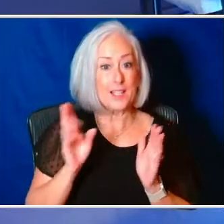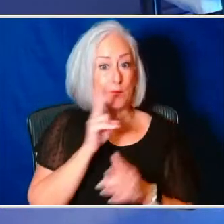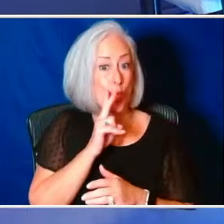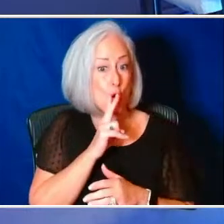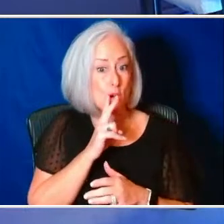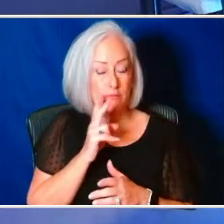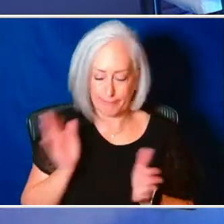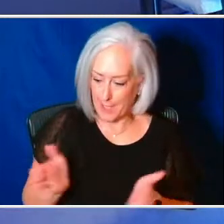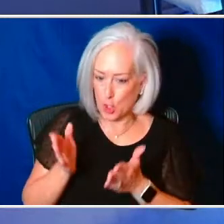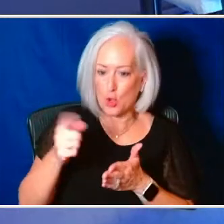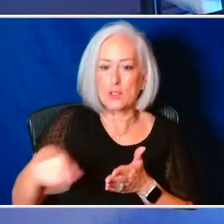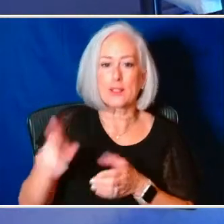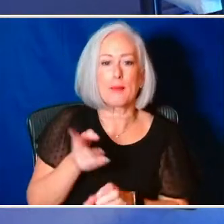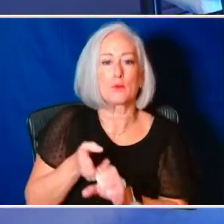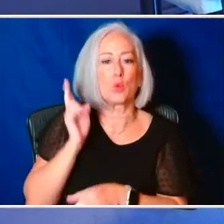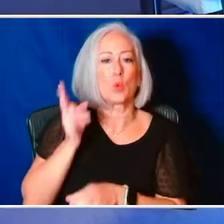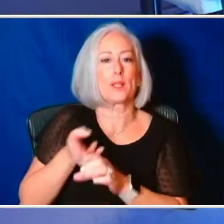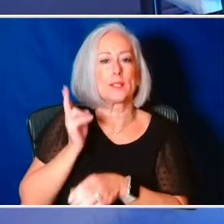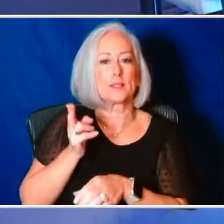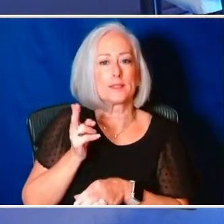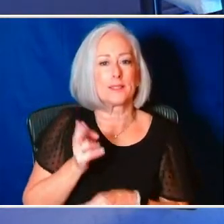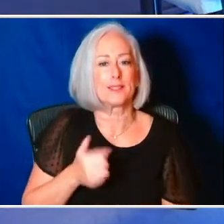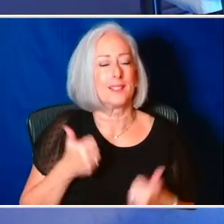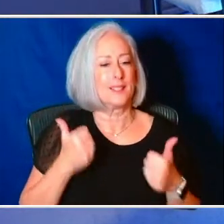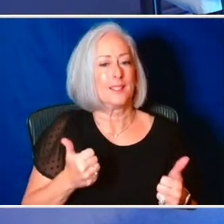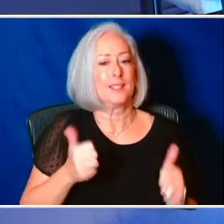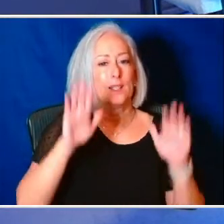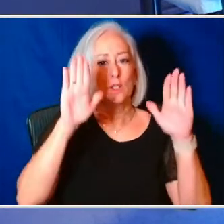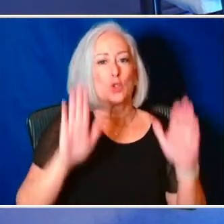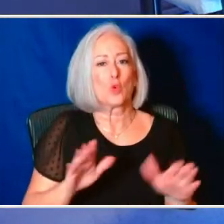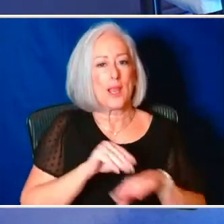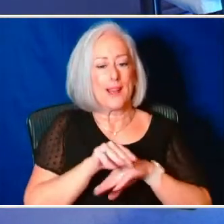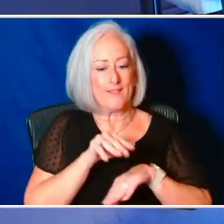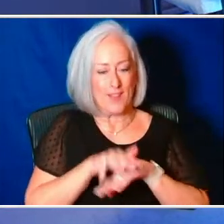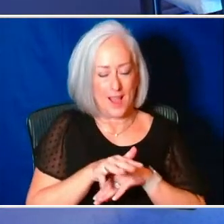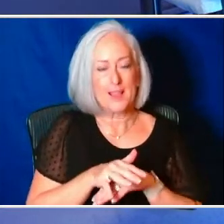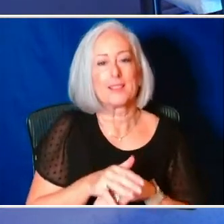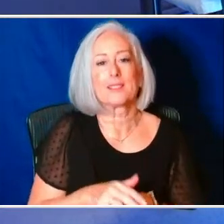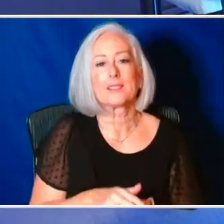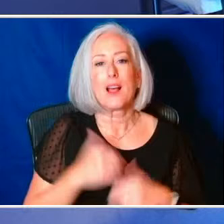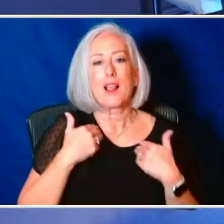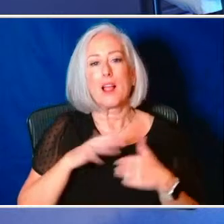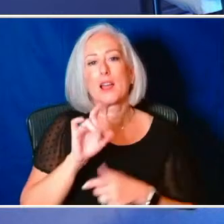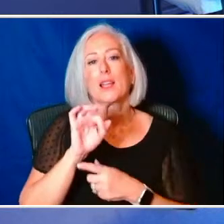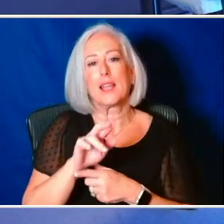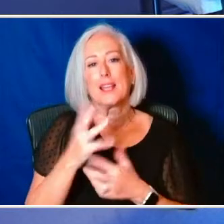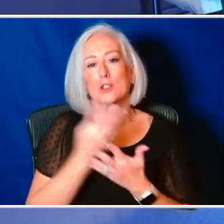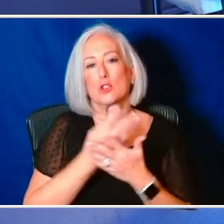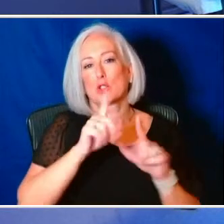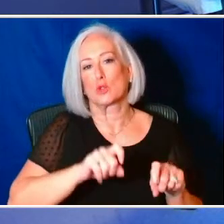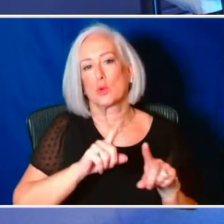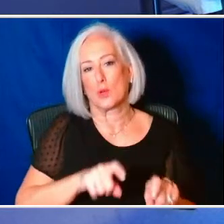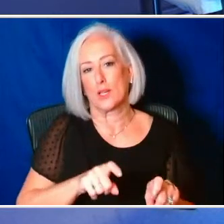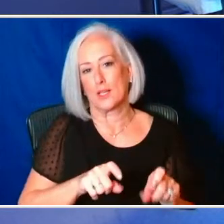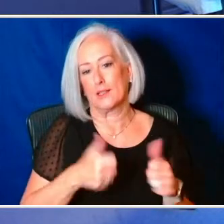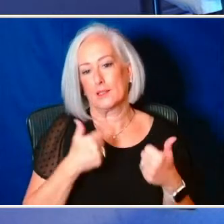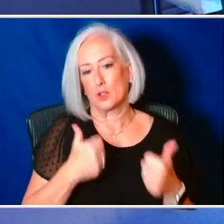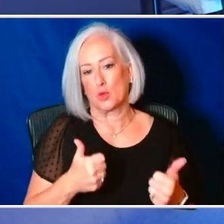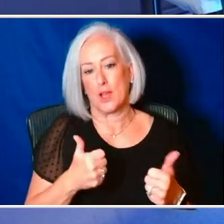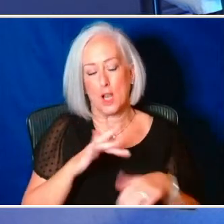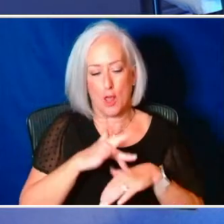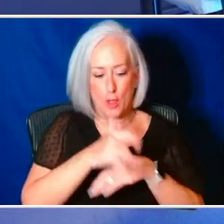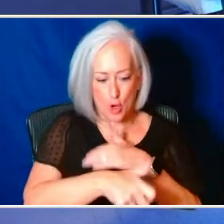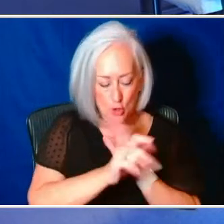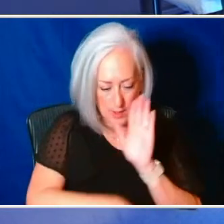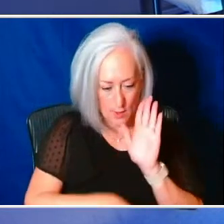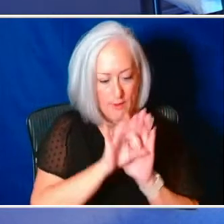All right. Well, that great advice, and clearly we need people to do that. Lung cancer screening is really important. The earlier we do get to this, the faster and the better we